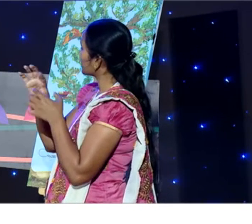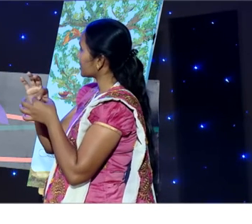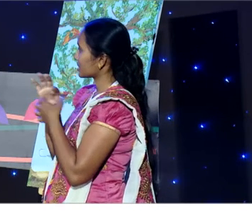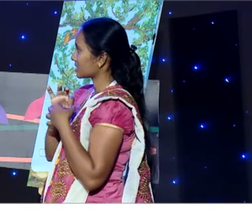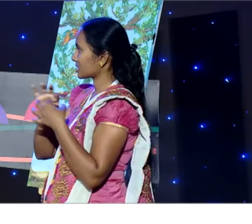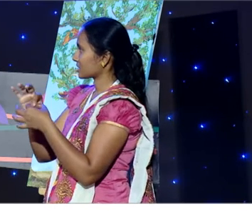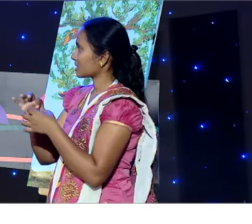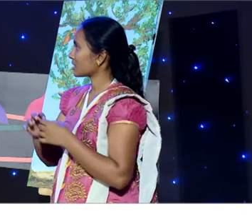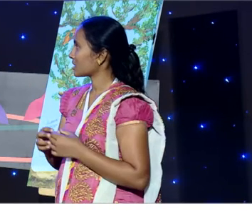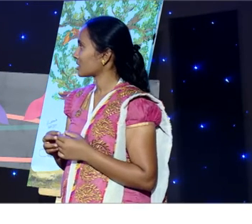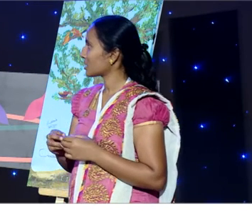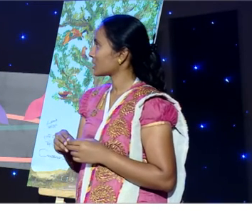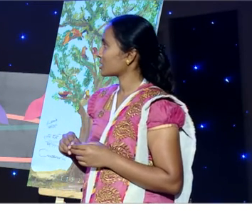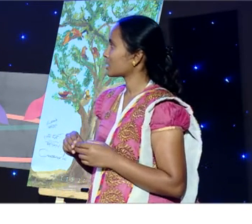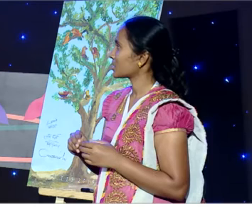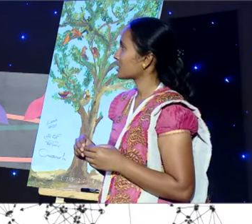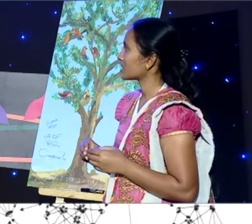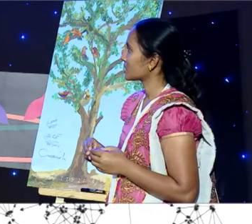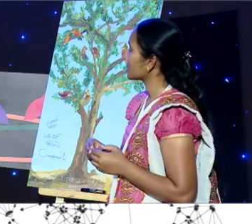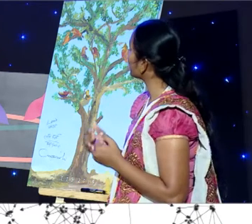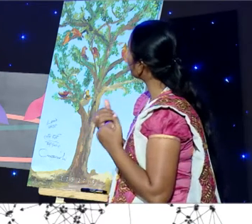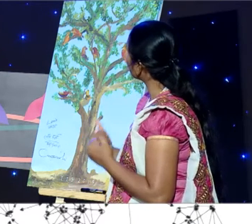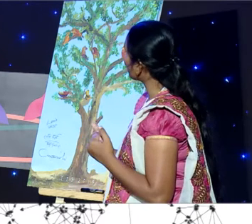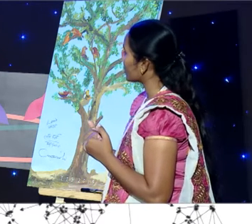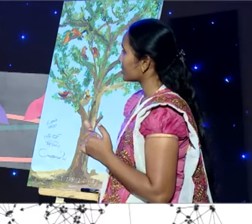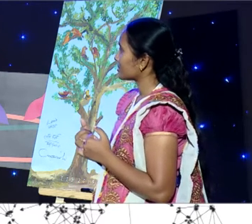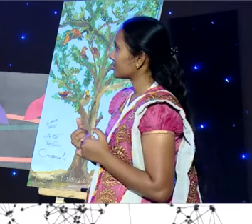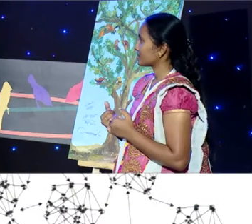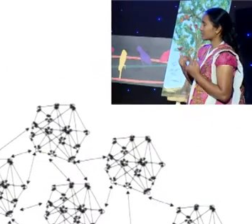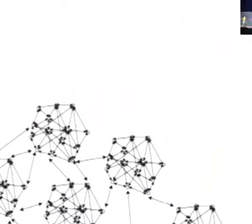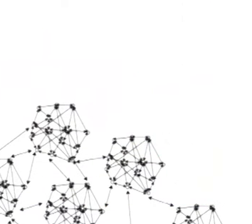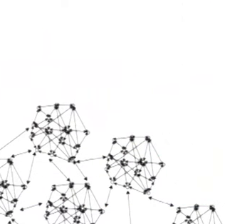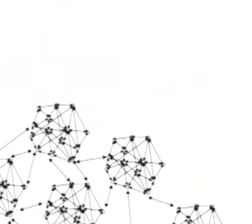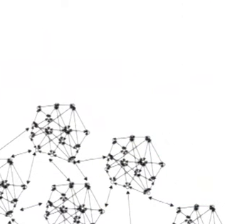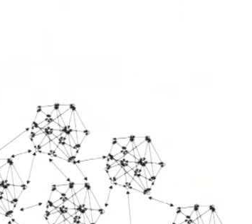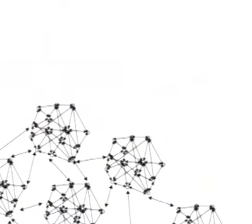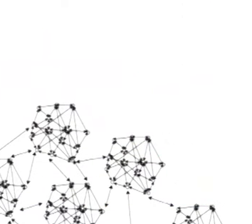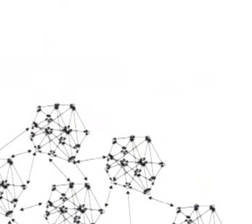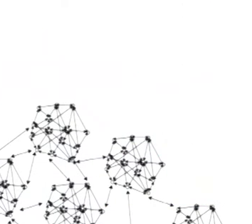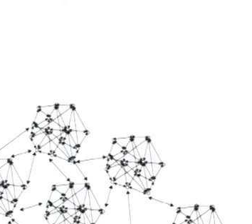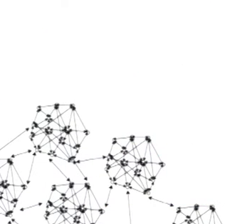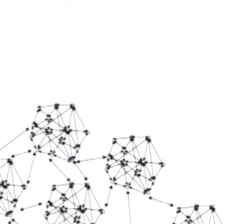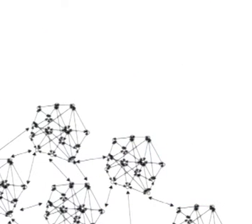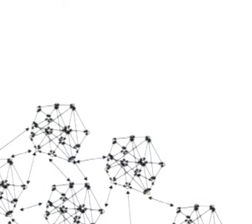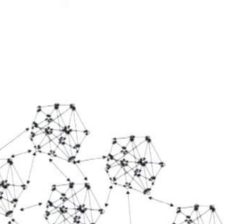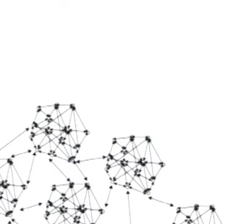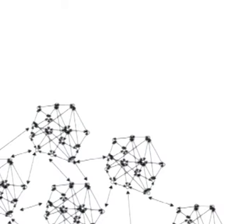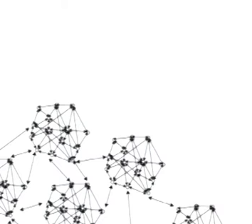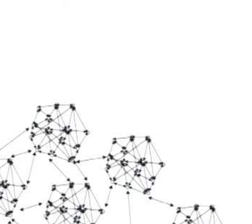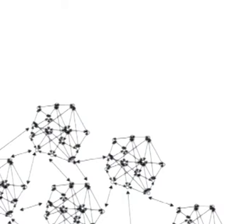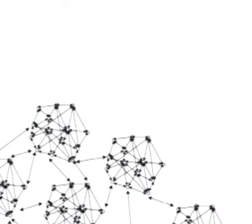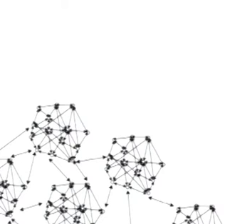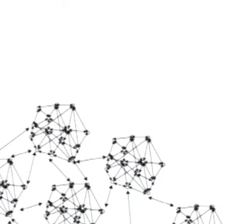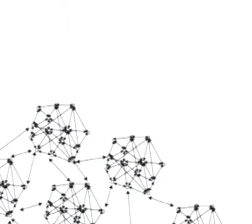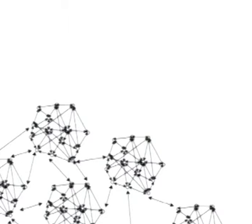right? But now, in the era of the internet, we actually have this possibility. Many-to-many.